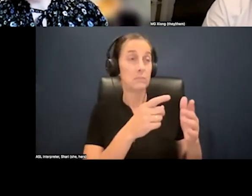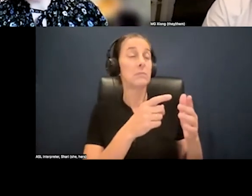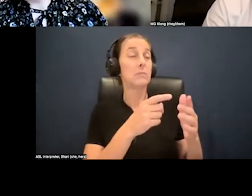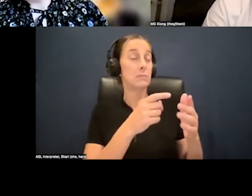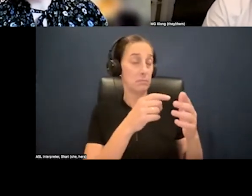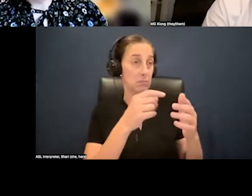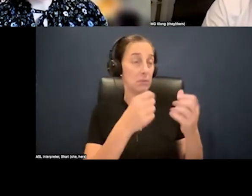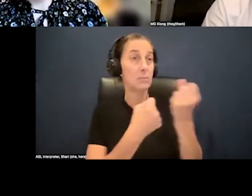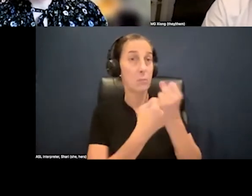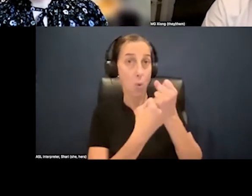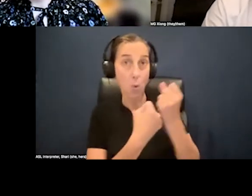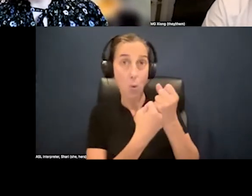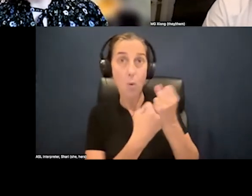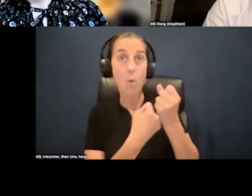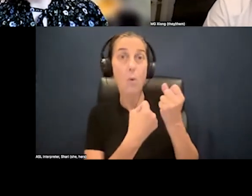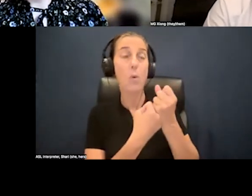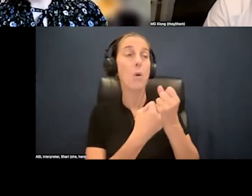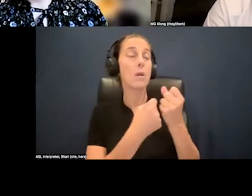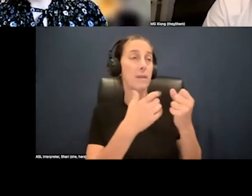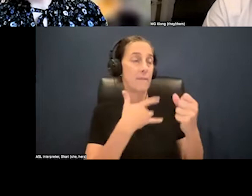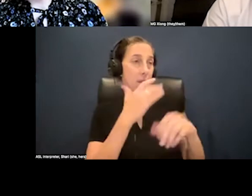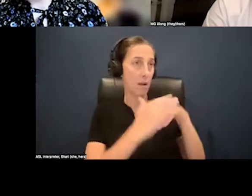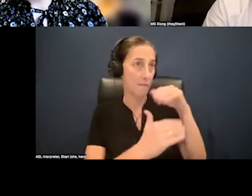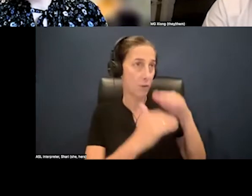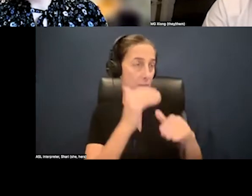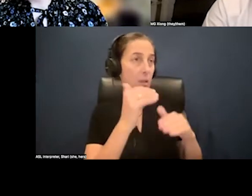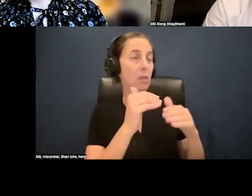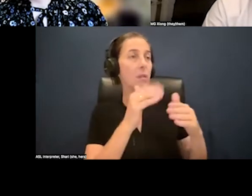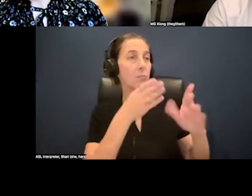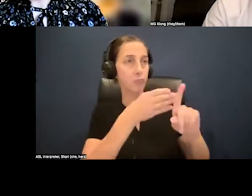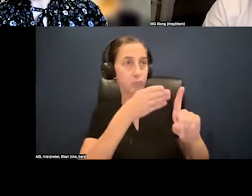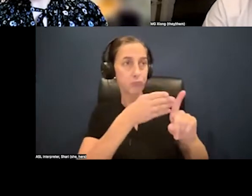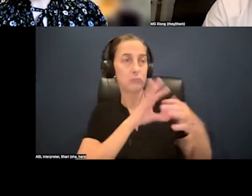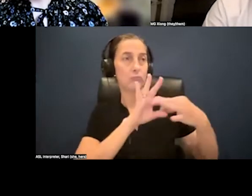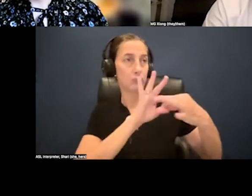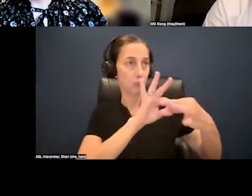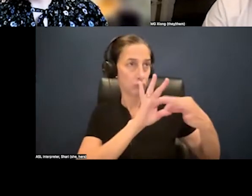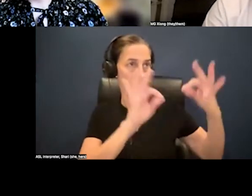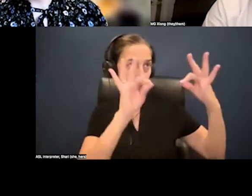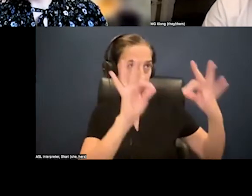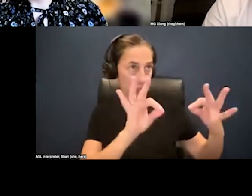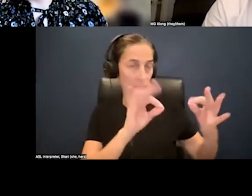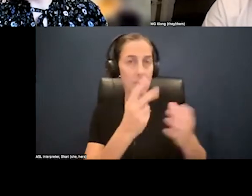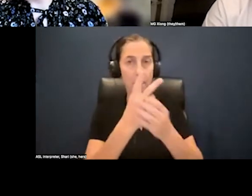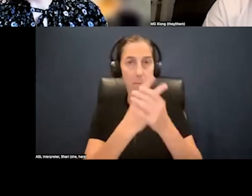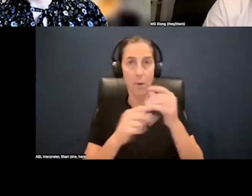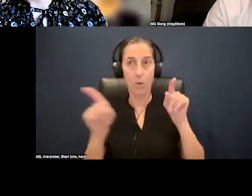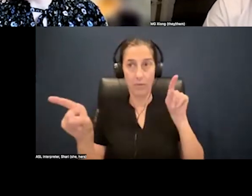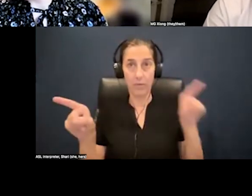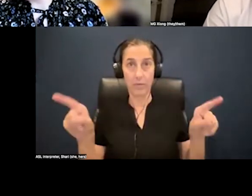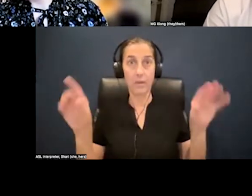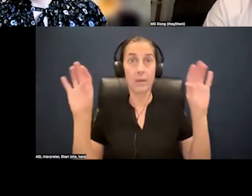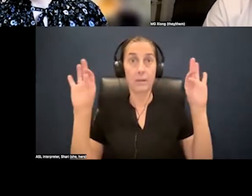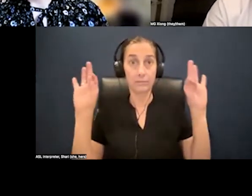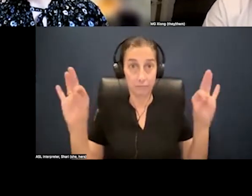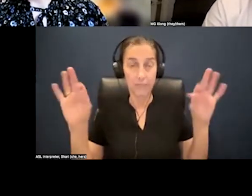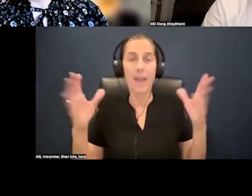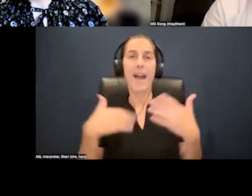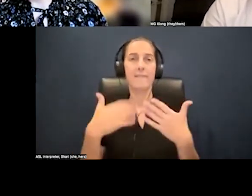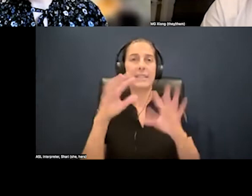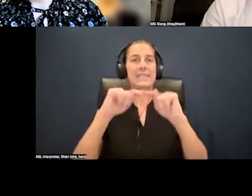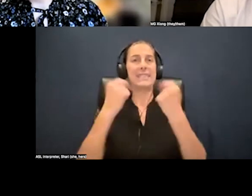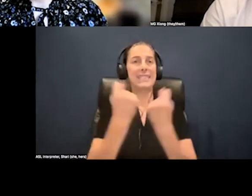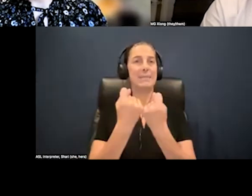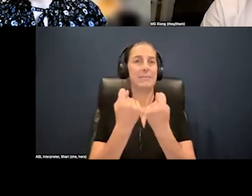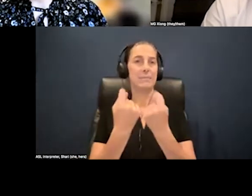certainly easier said than done, but I think that having folks sort of on your care team who have